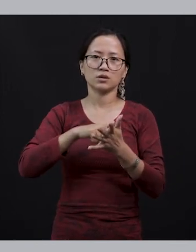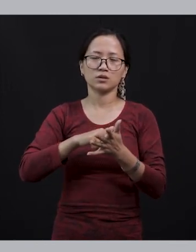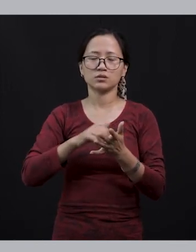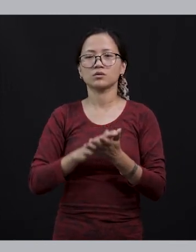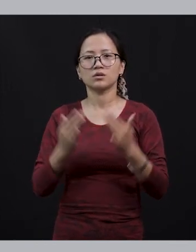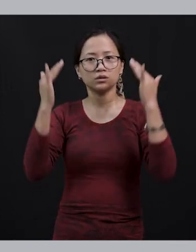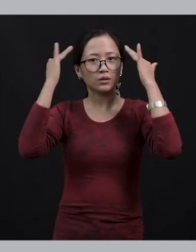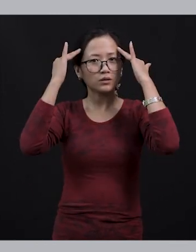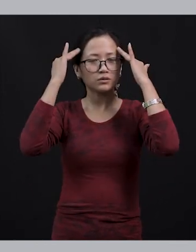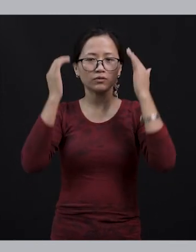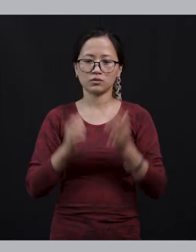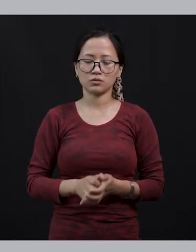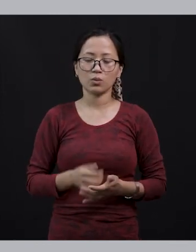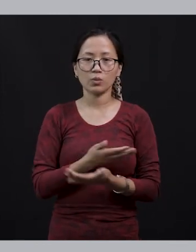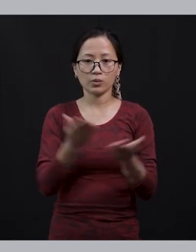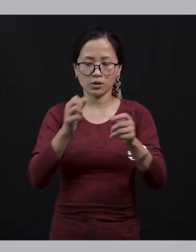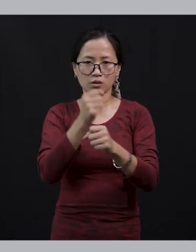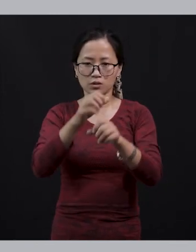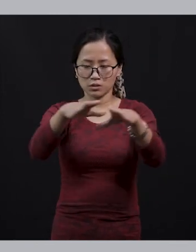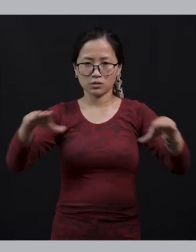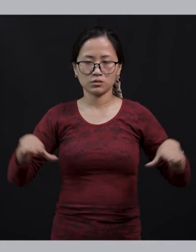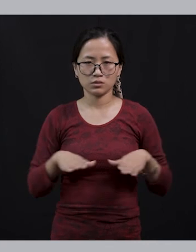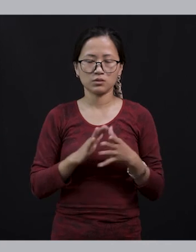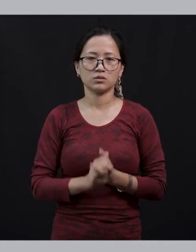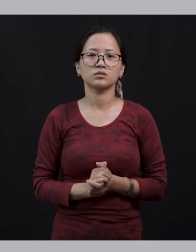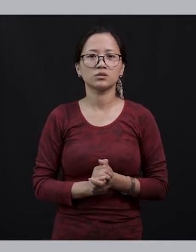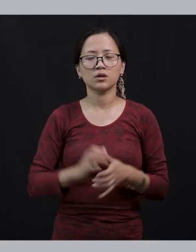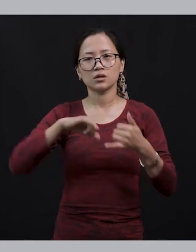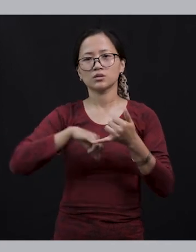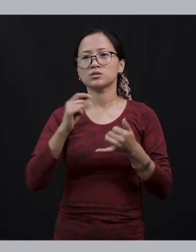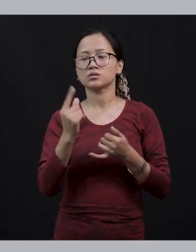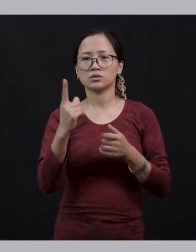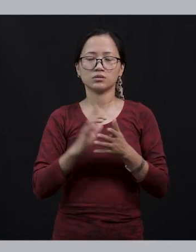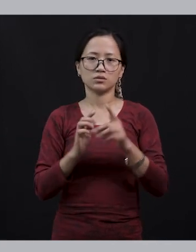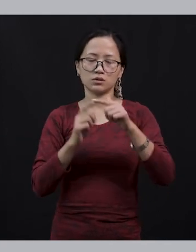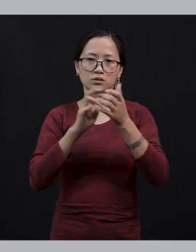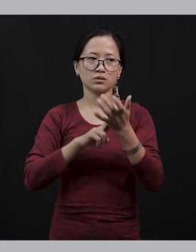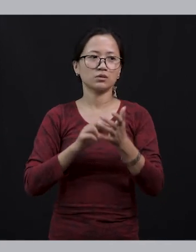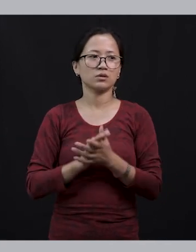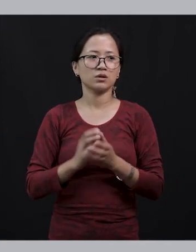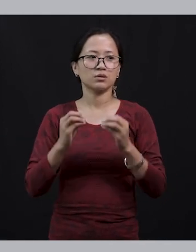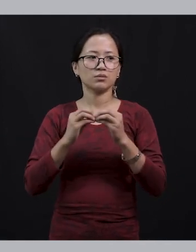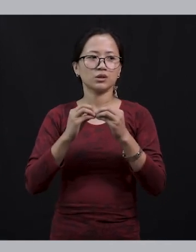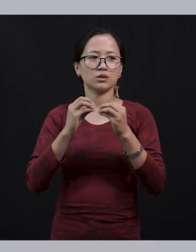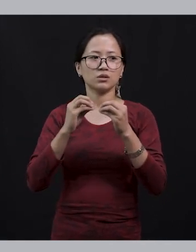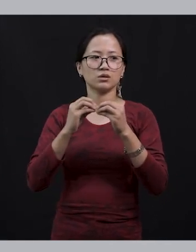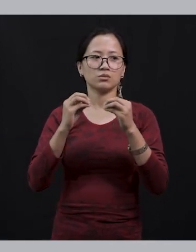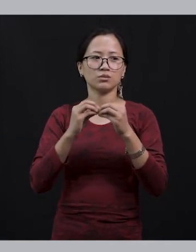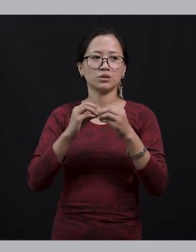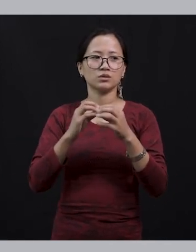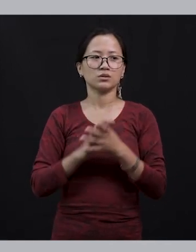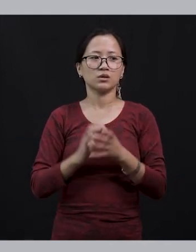touching your forehead on the ground where your sultan is sitting. So that is sajda. And paibas is when you're kissing the